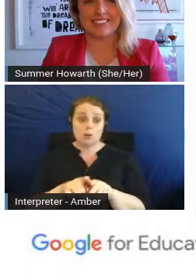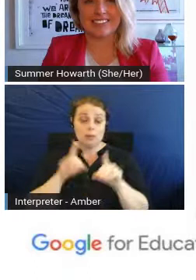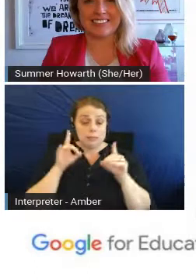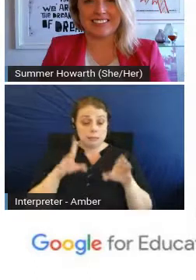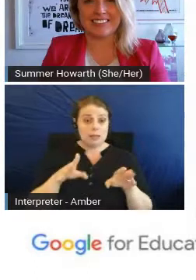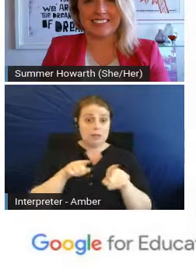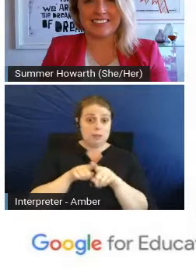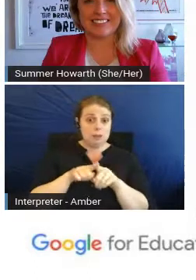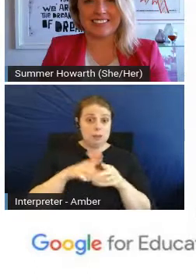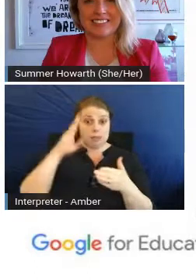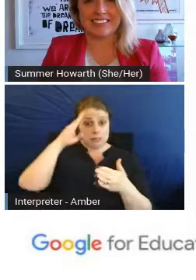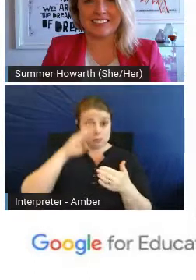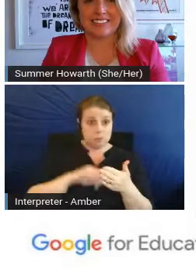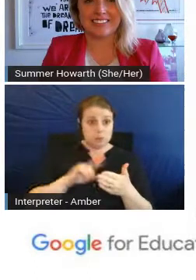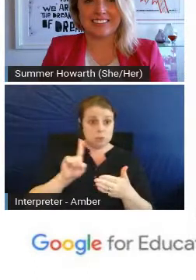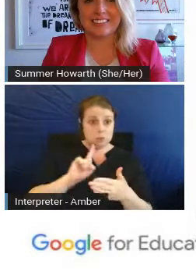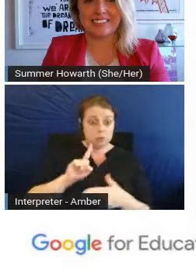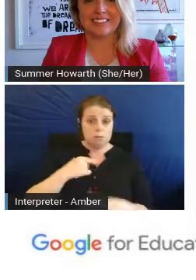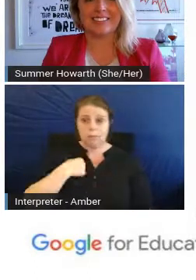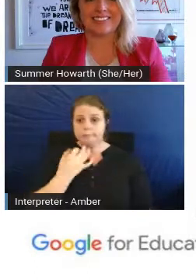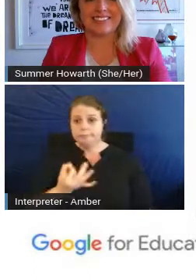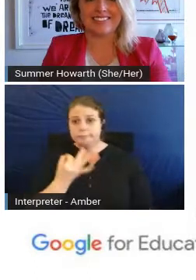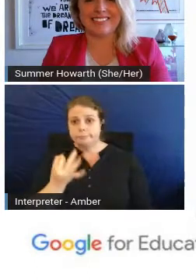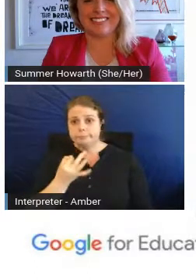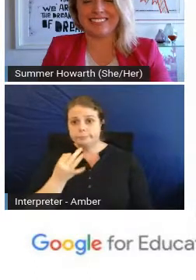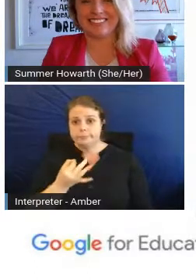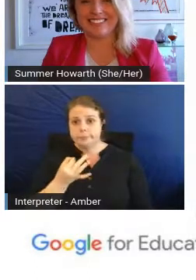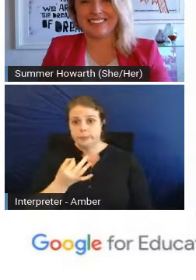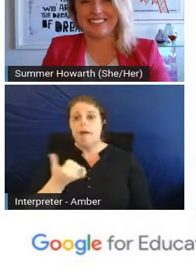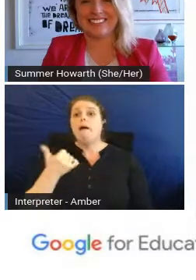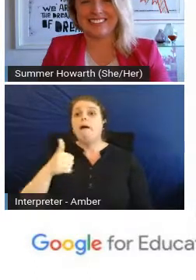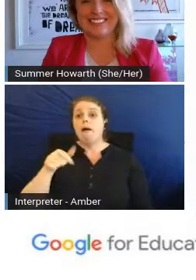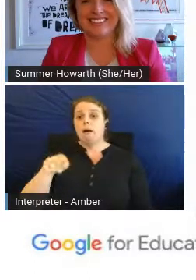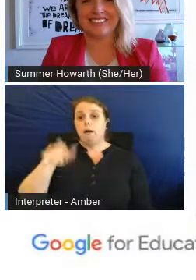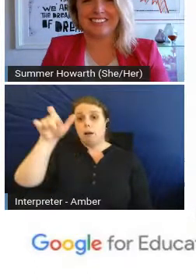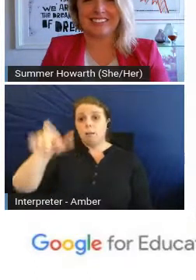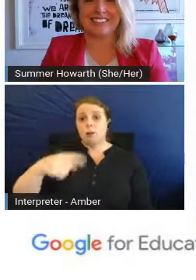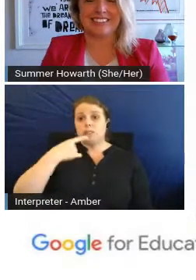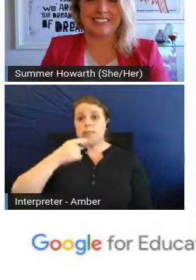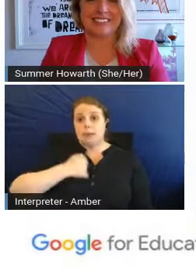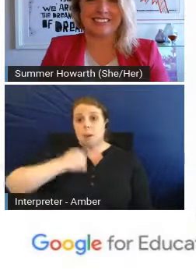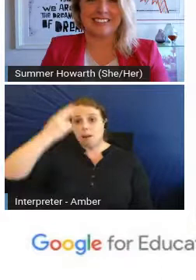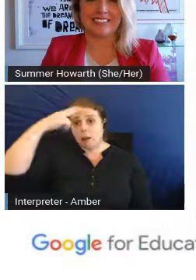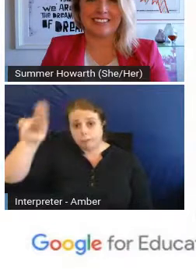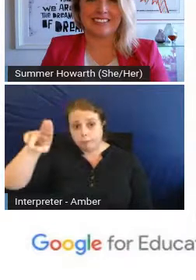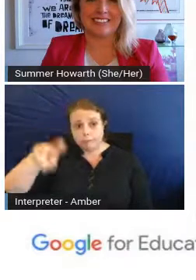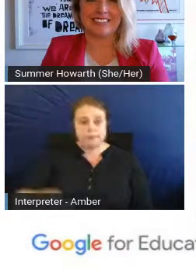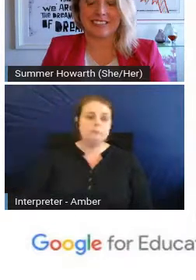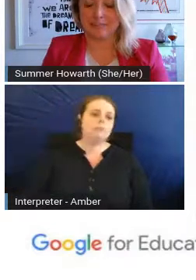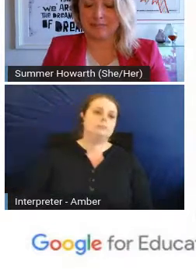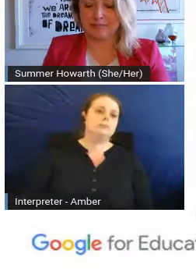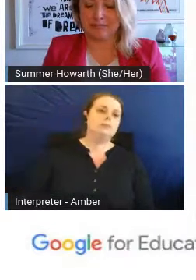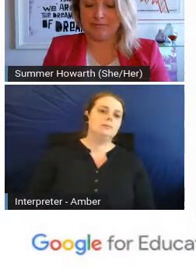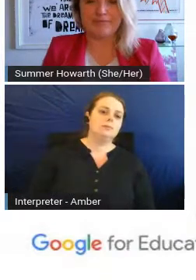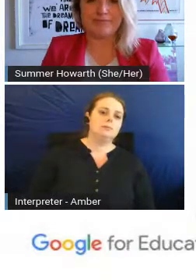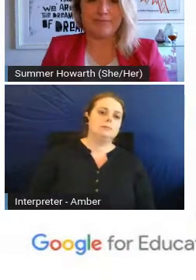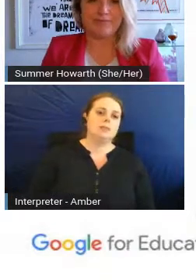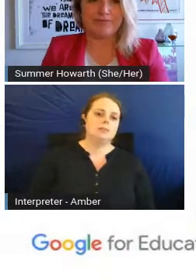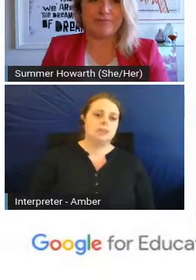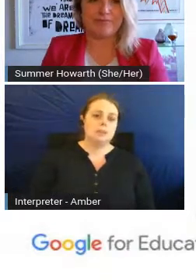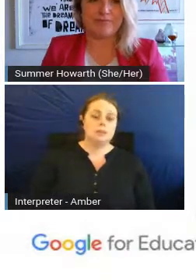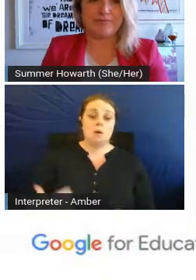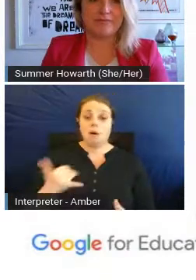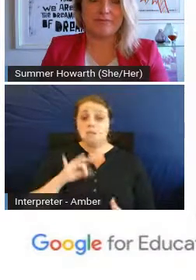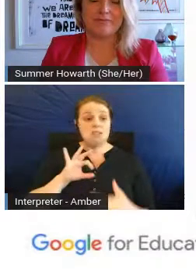is me waiting until someone calls out my name. So I think that there's an interesting thing. I'm not engaging with learning. I'm